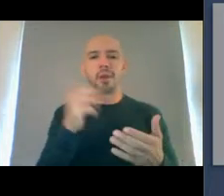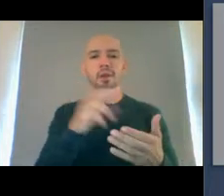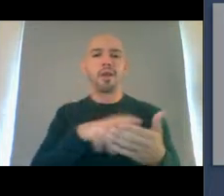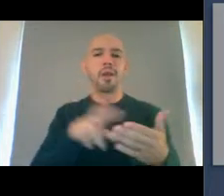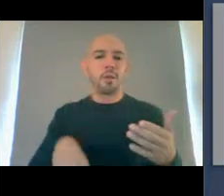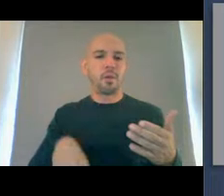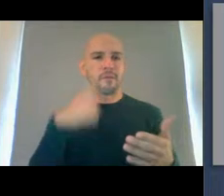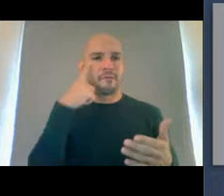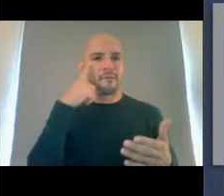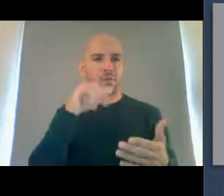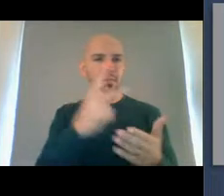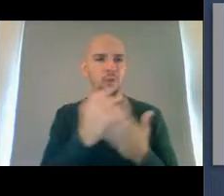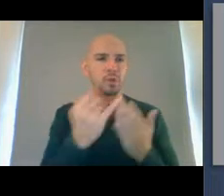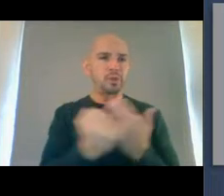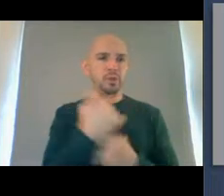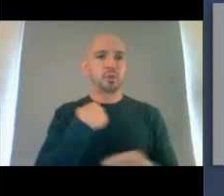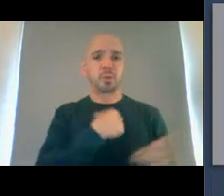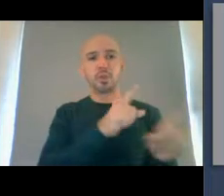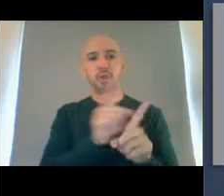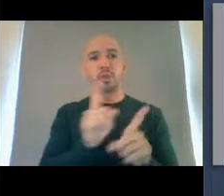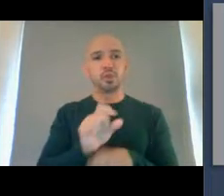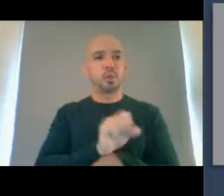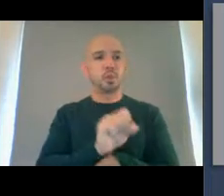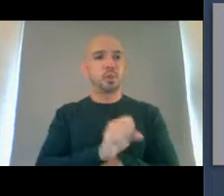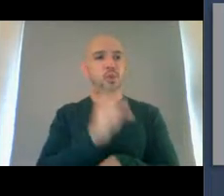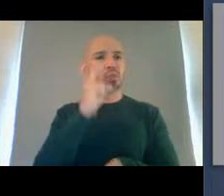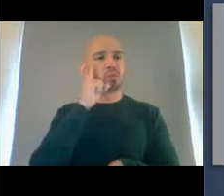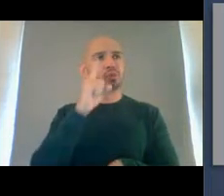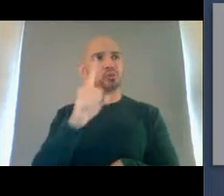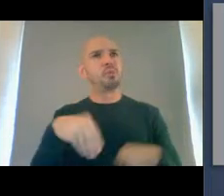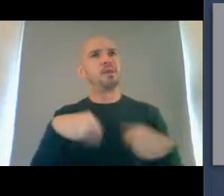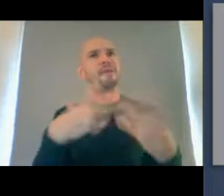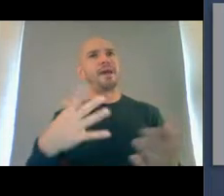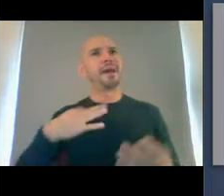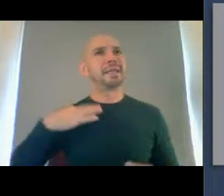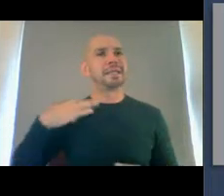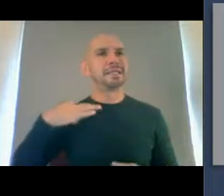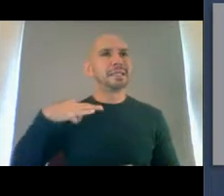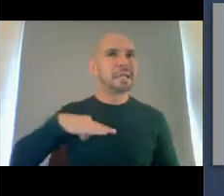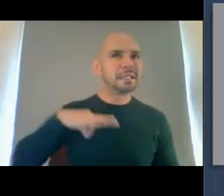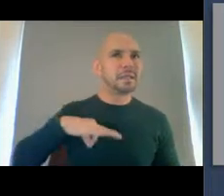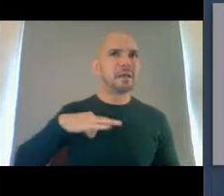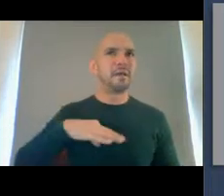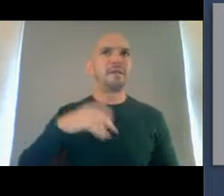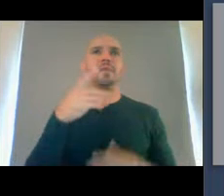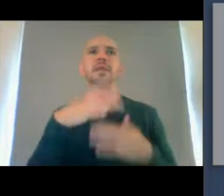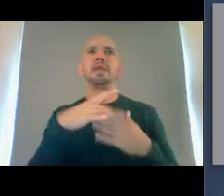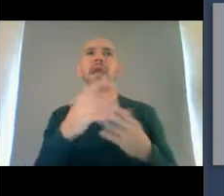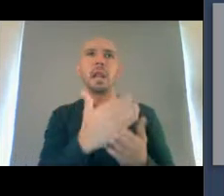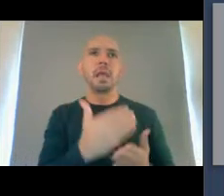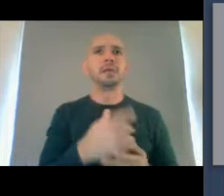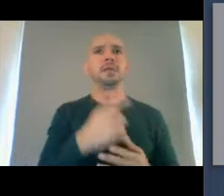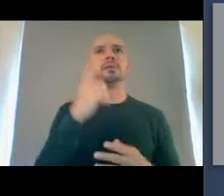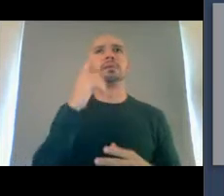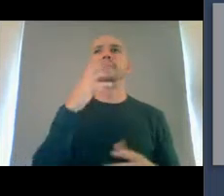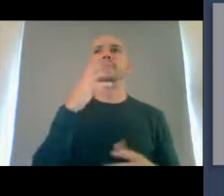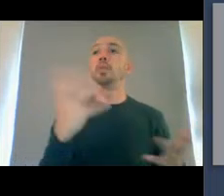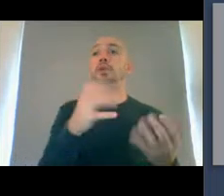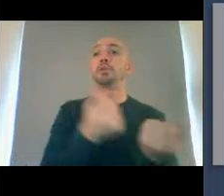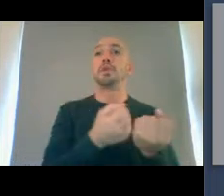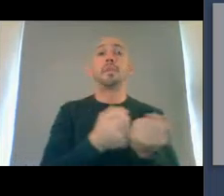we have also worked to incentivize within the guidelines transportation projects that support infill housing